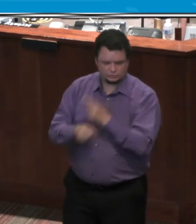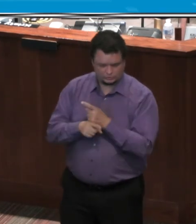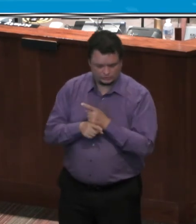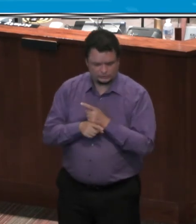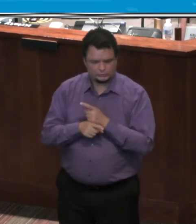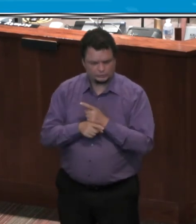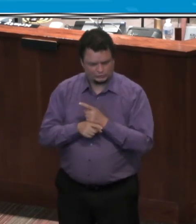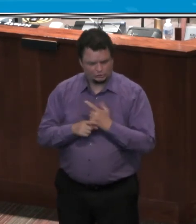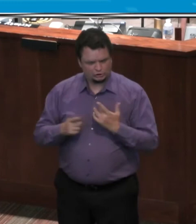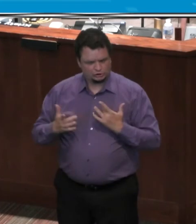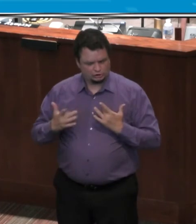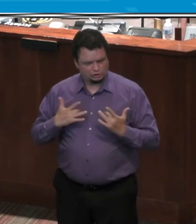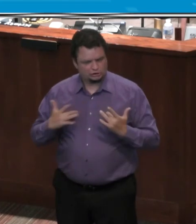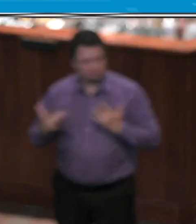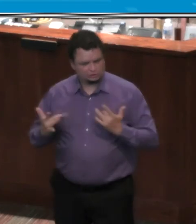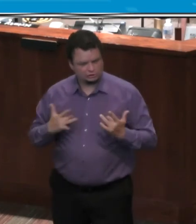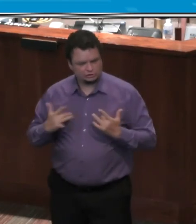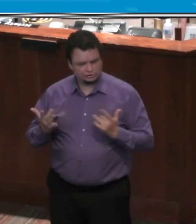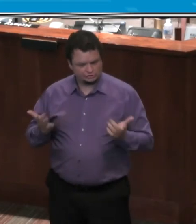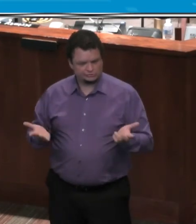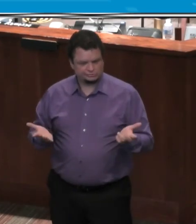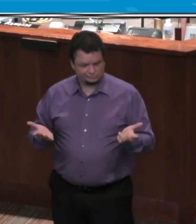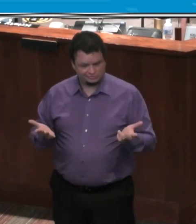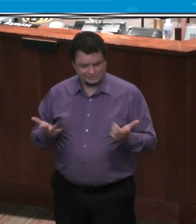just focus on deaths and death rates, and